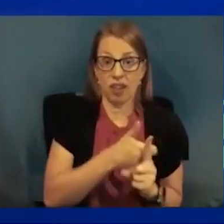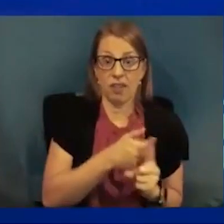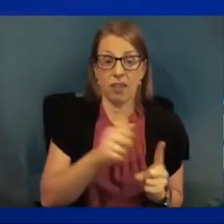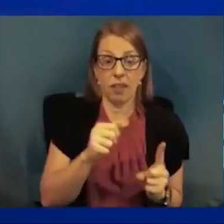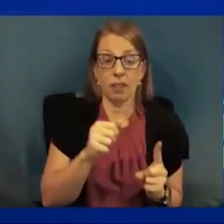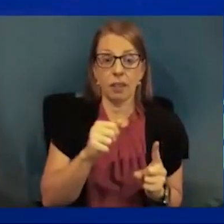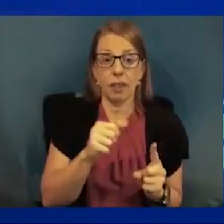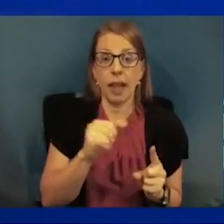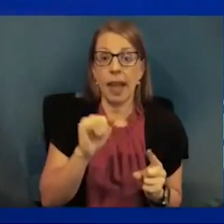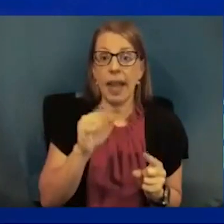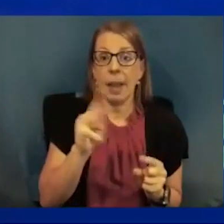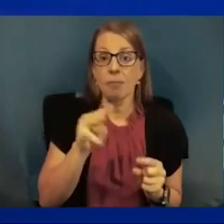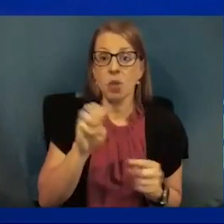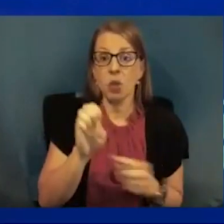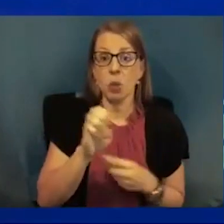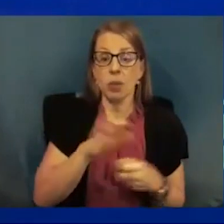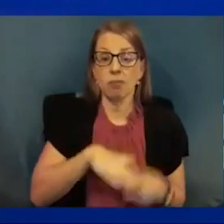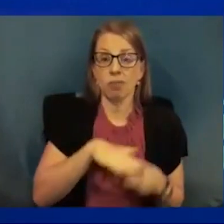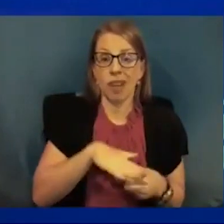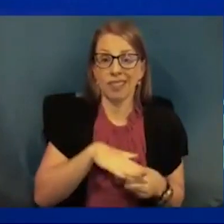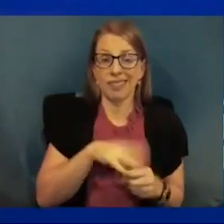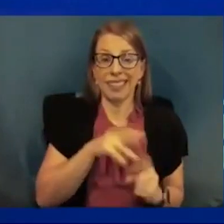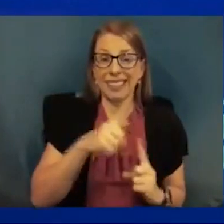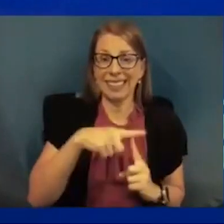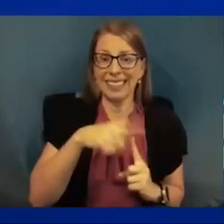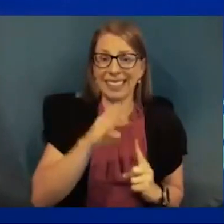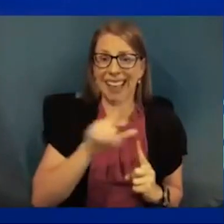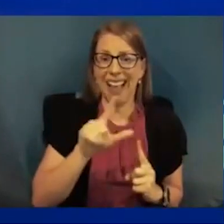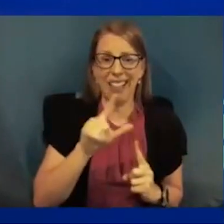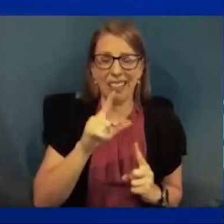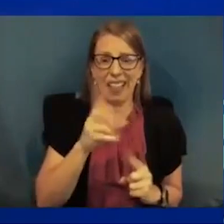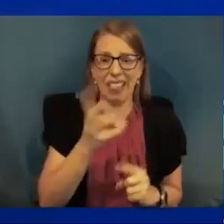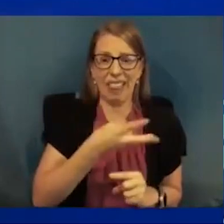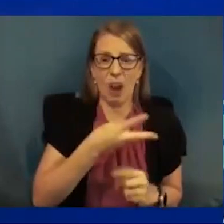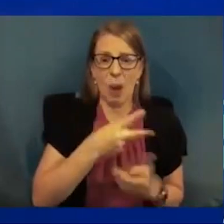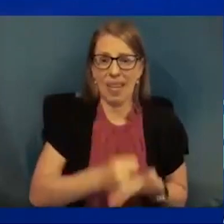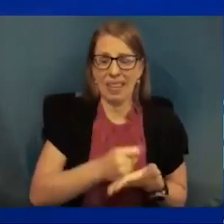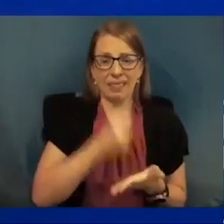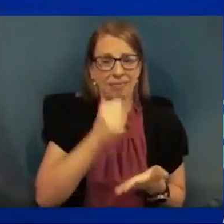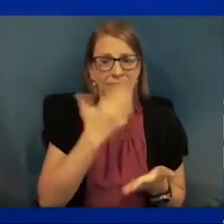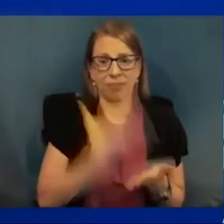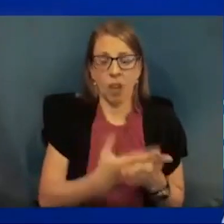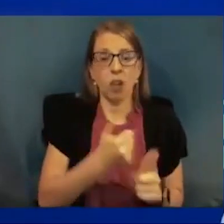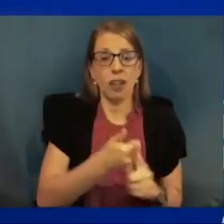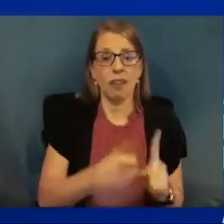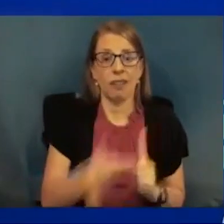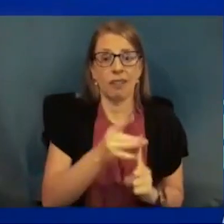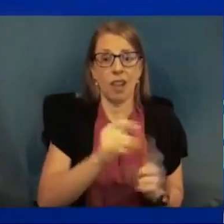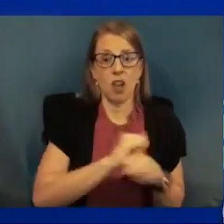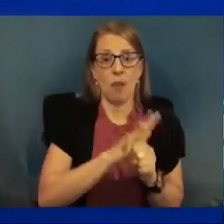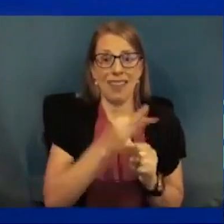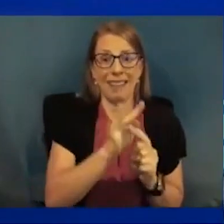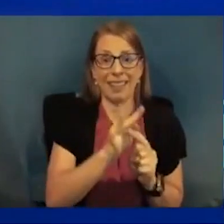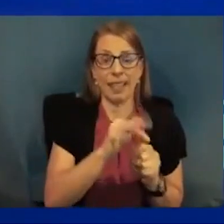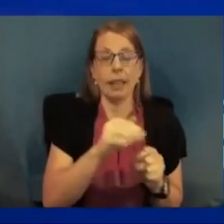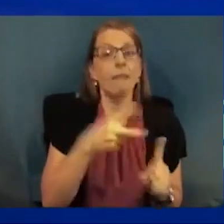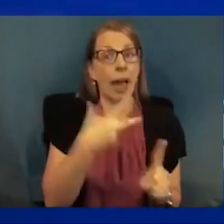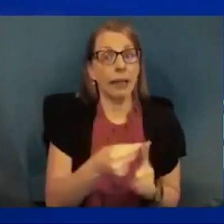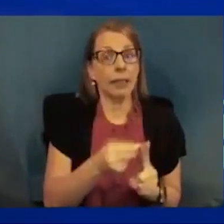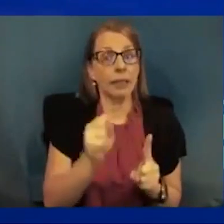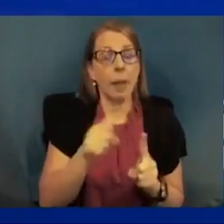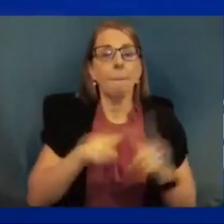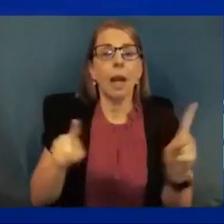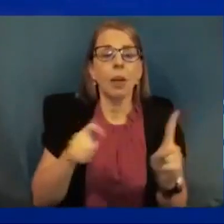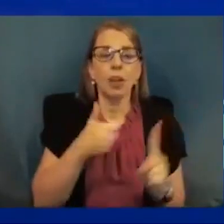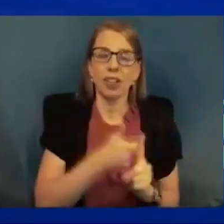cell immunity, and as a result, she has a lot of chronic infections. And so she got COVID-19. She's vaccinated, but she is the category